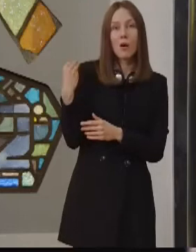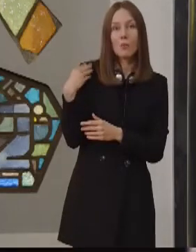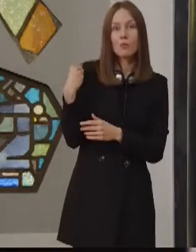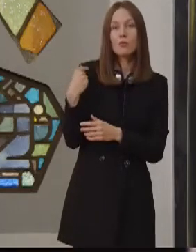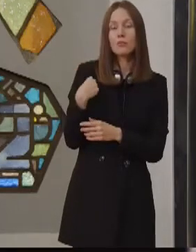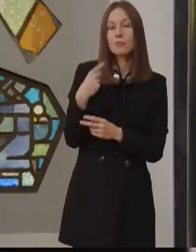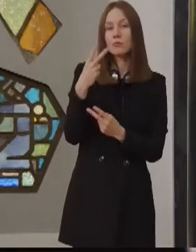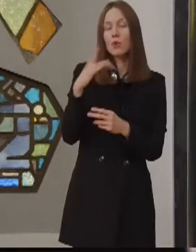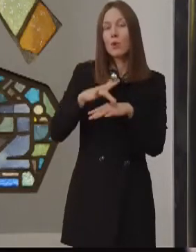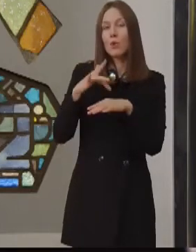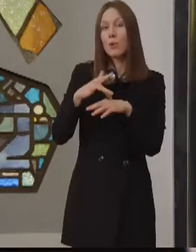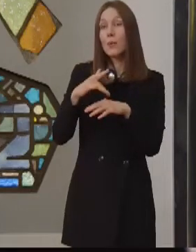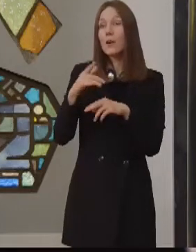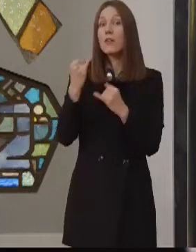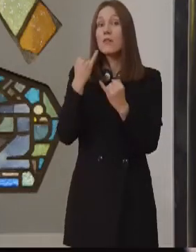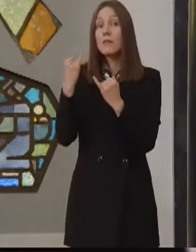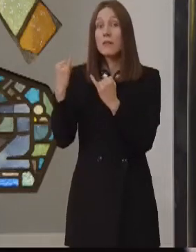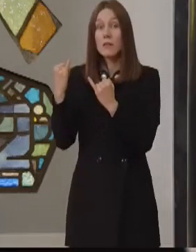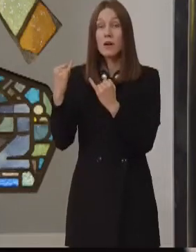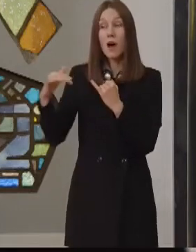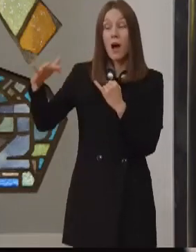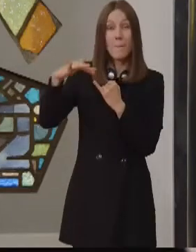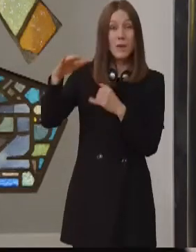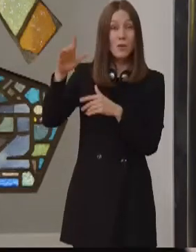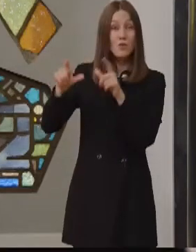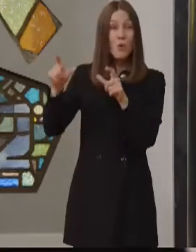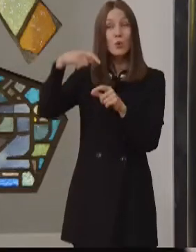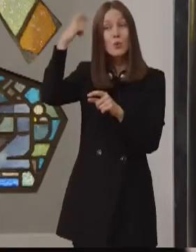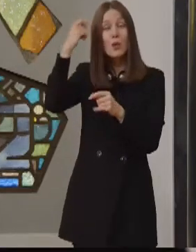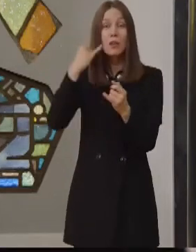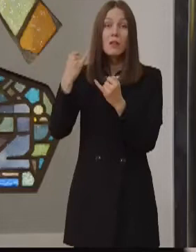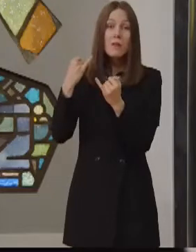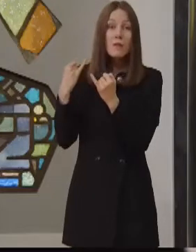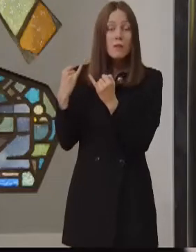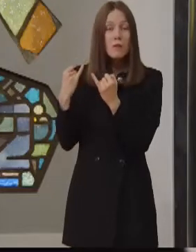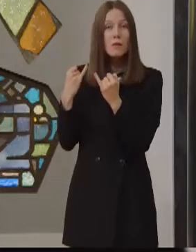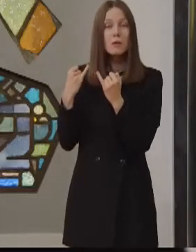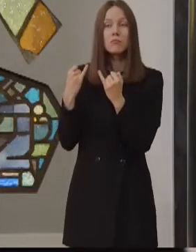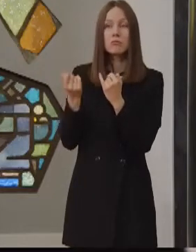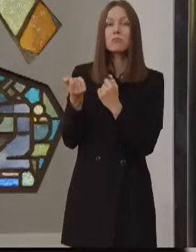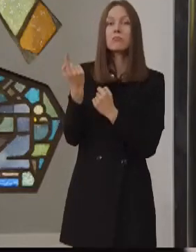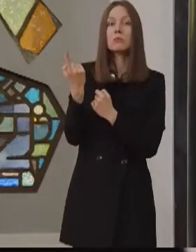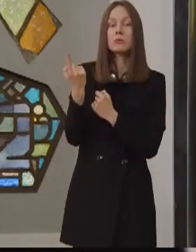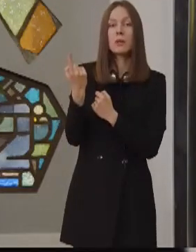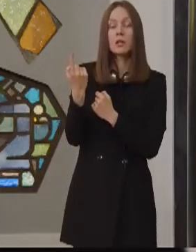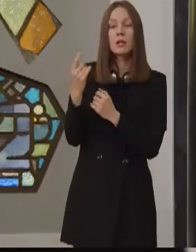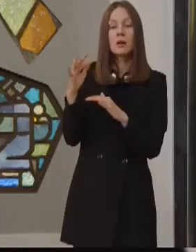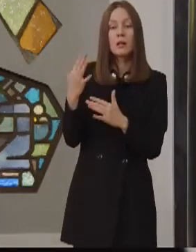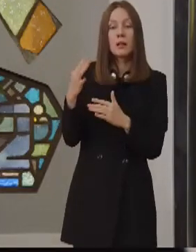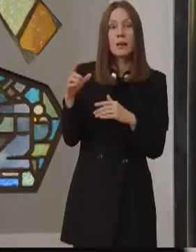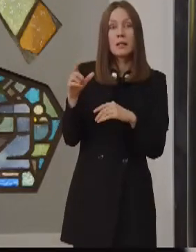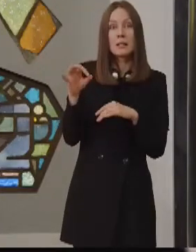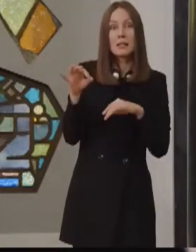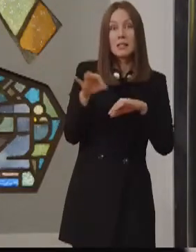because many younger couples, at least from what I've heard from my students, so they